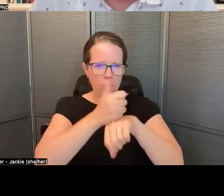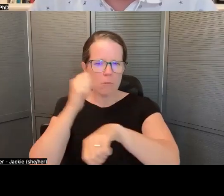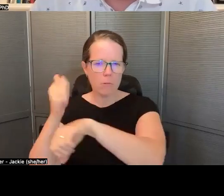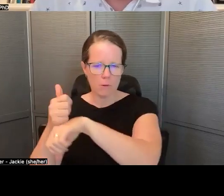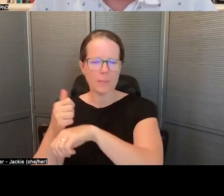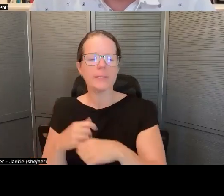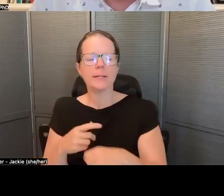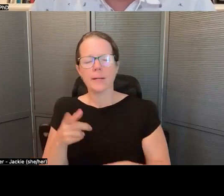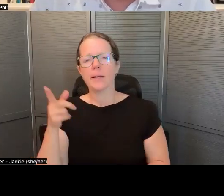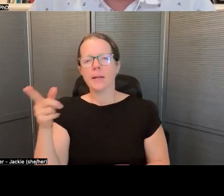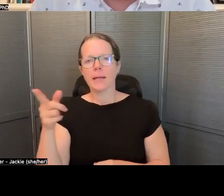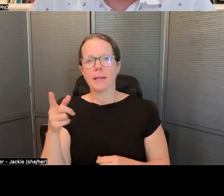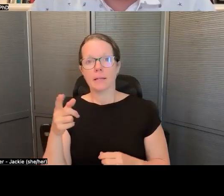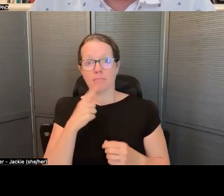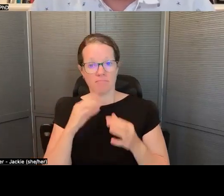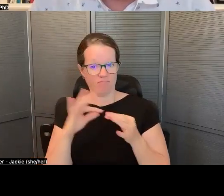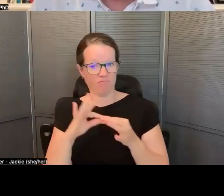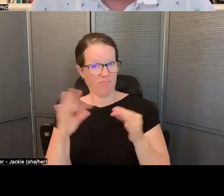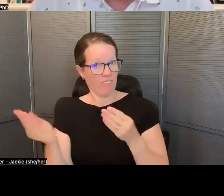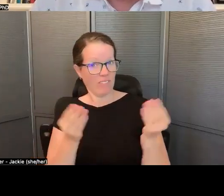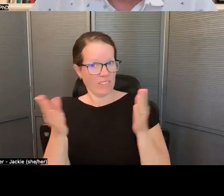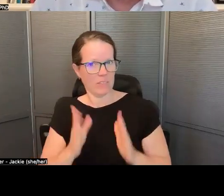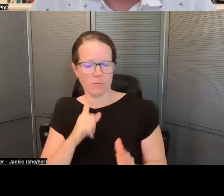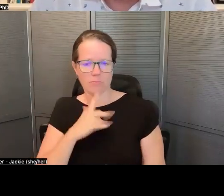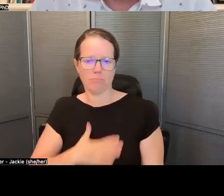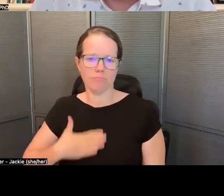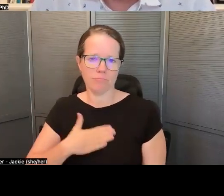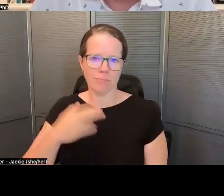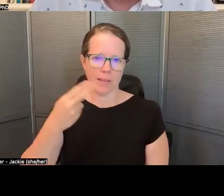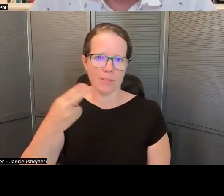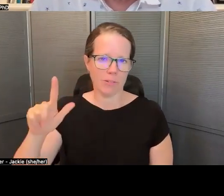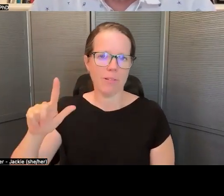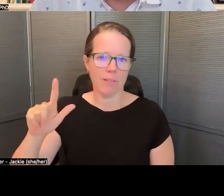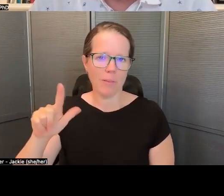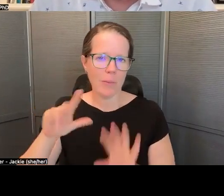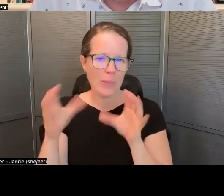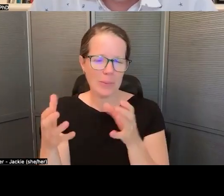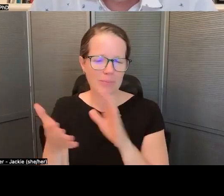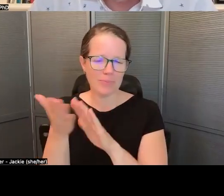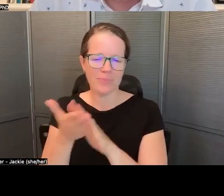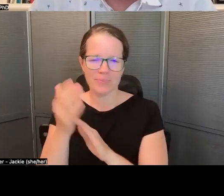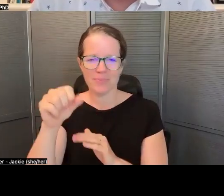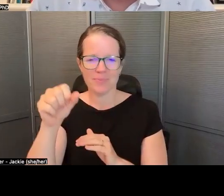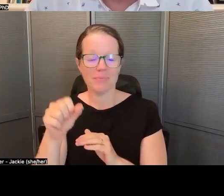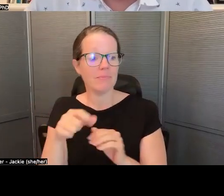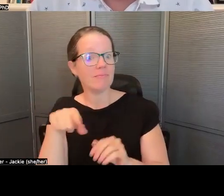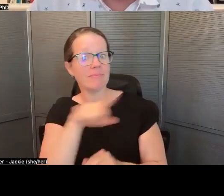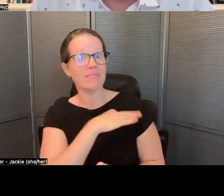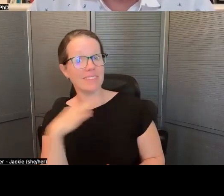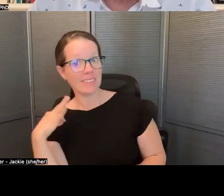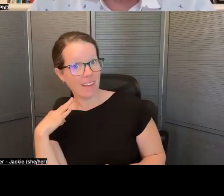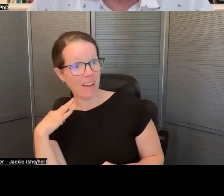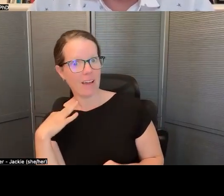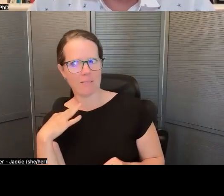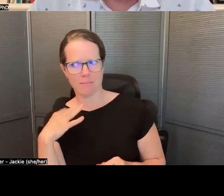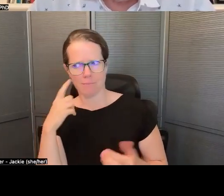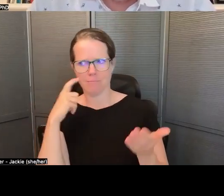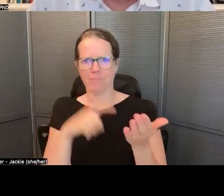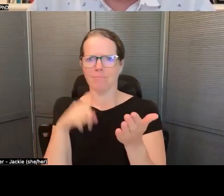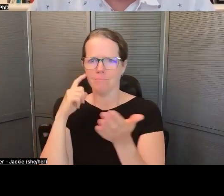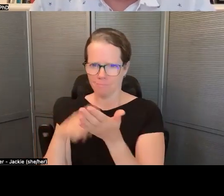are the people who really enjoy doing the HHL group, and staff members have found that it helps clients and